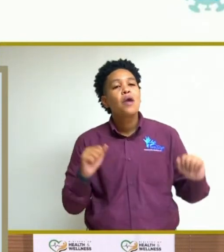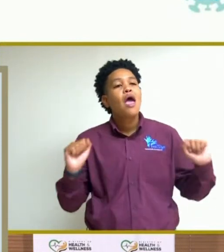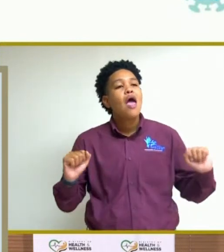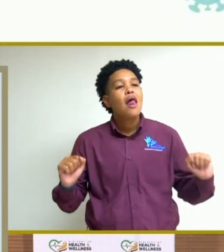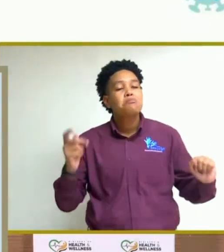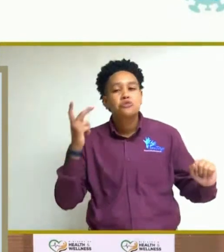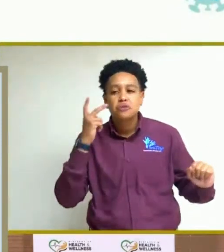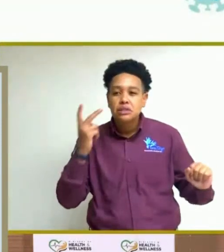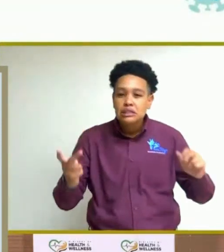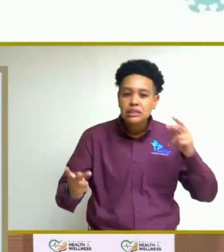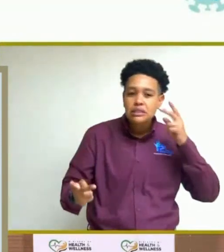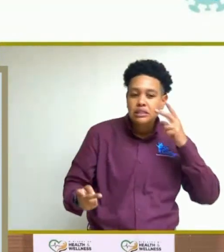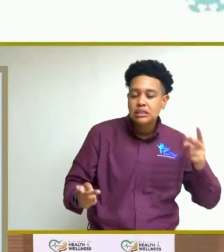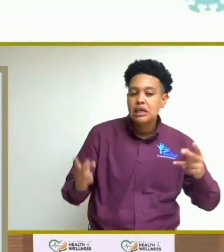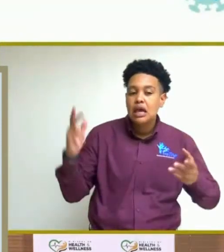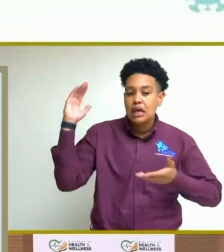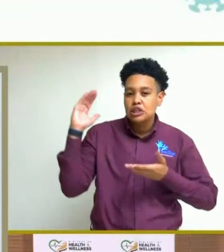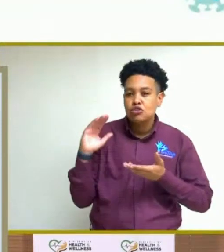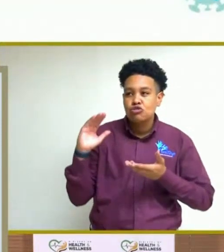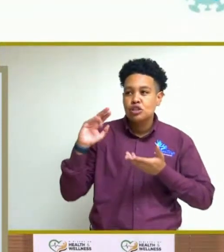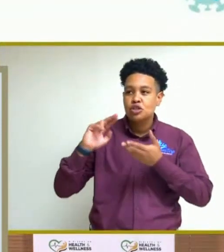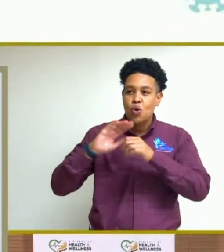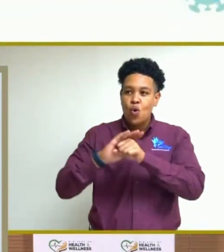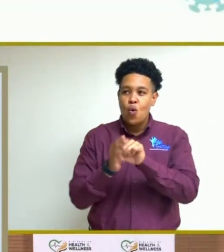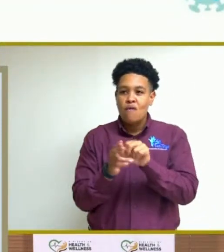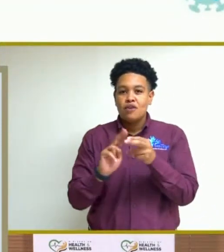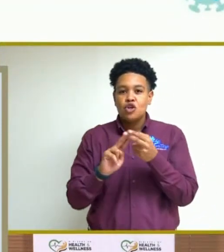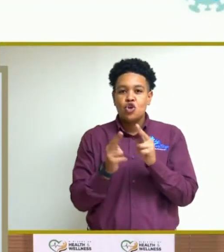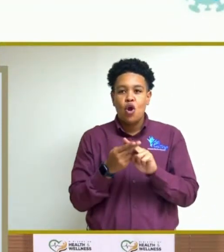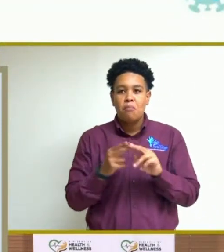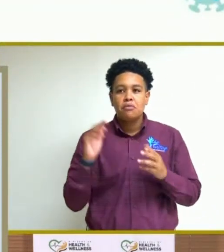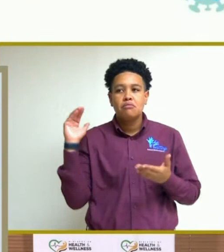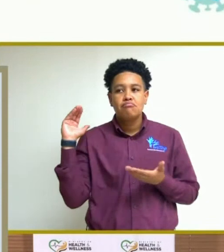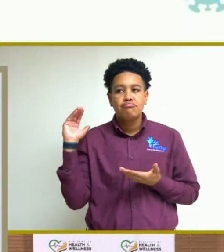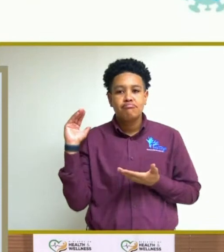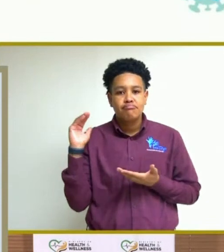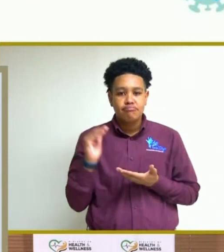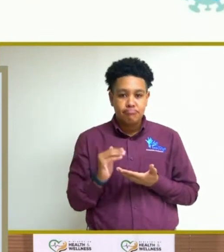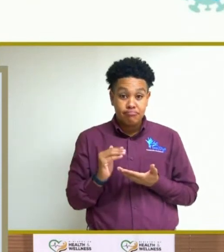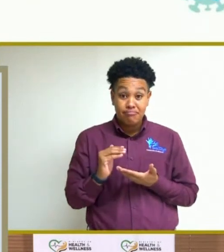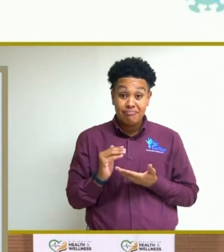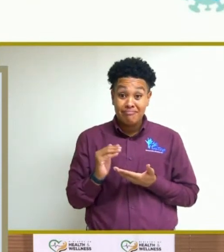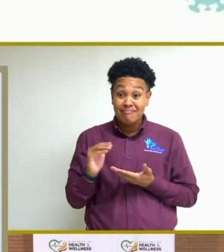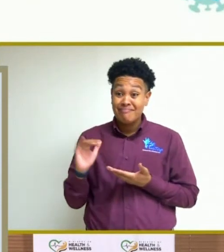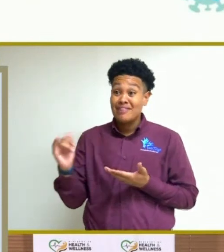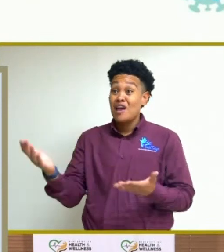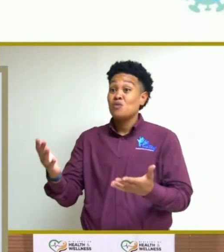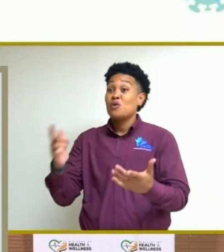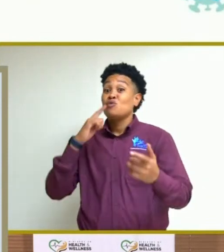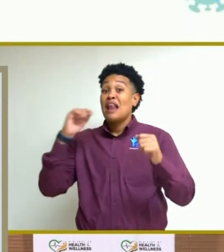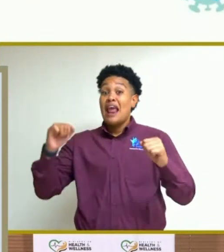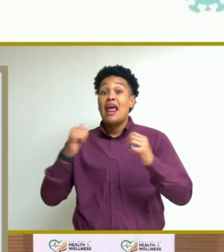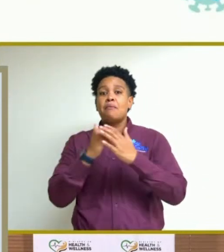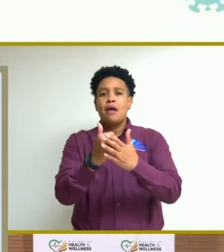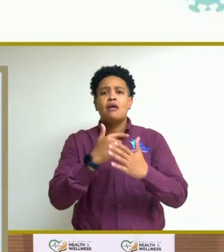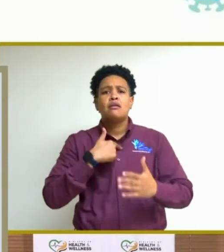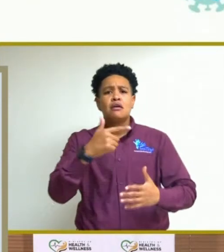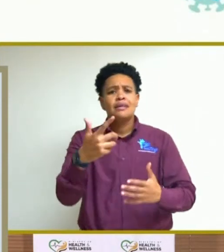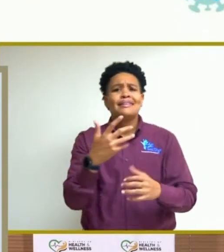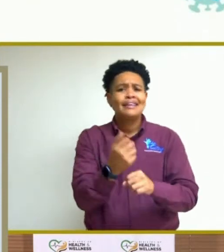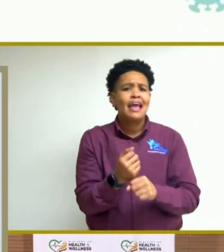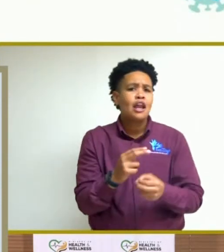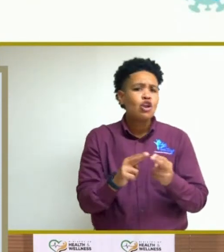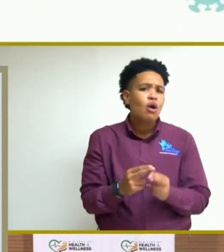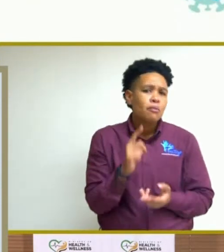to see a decrease in the numbers of cases. And that was what was able to help us to get the